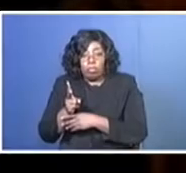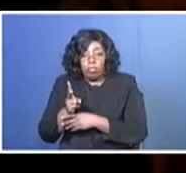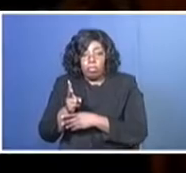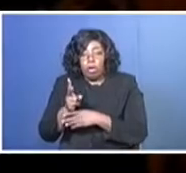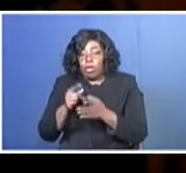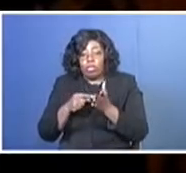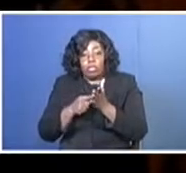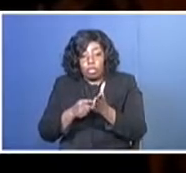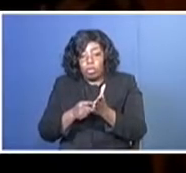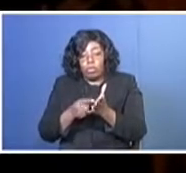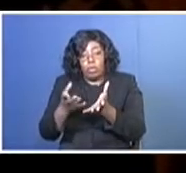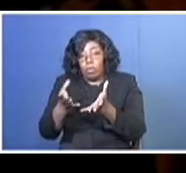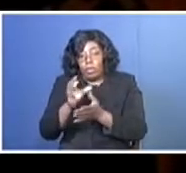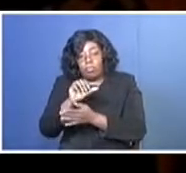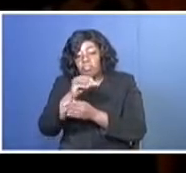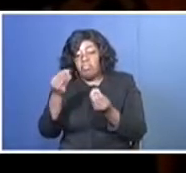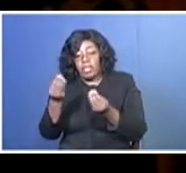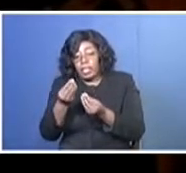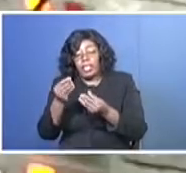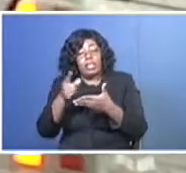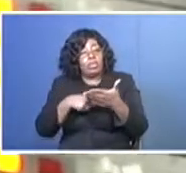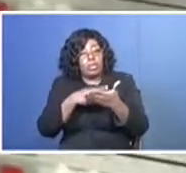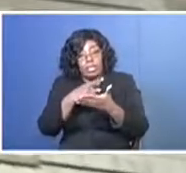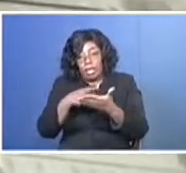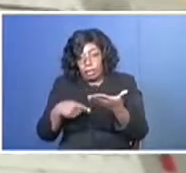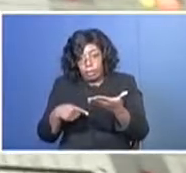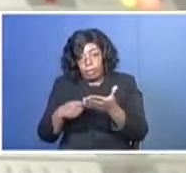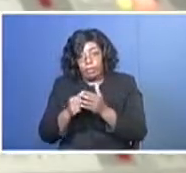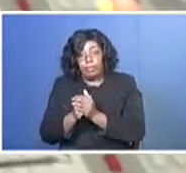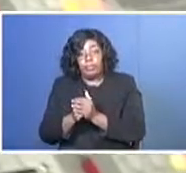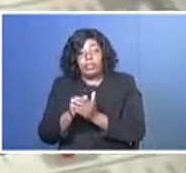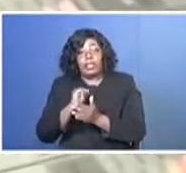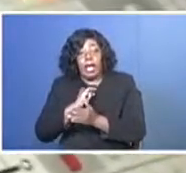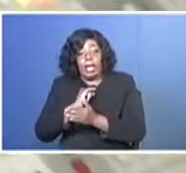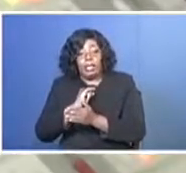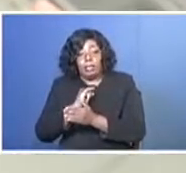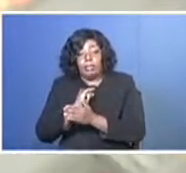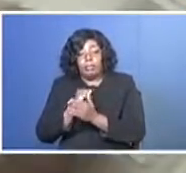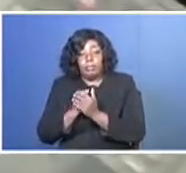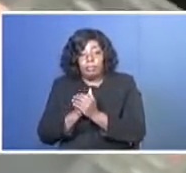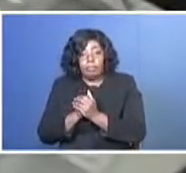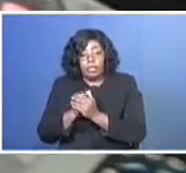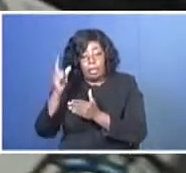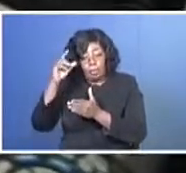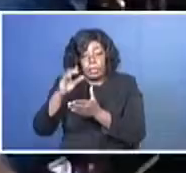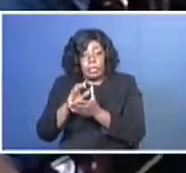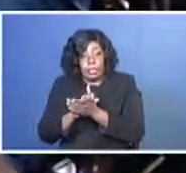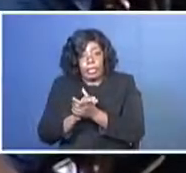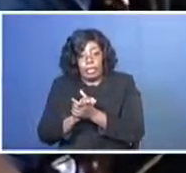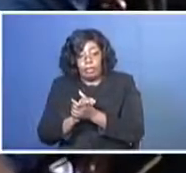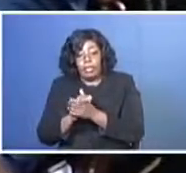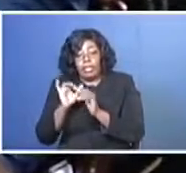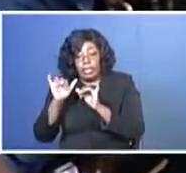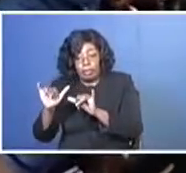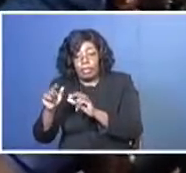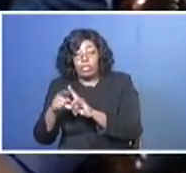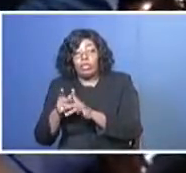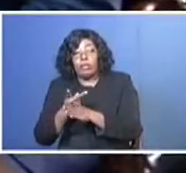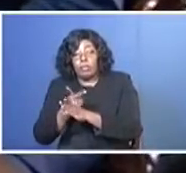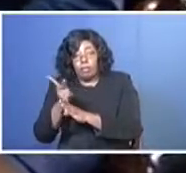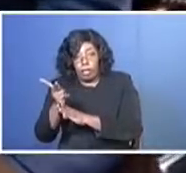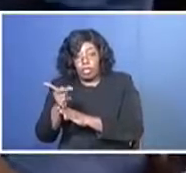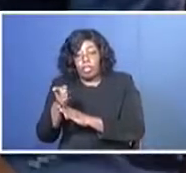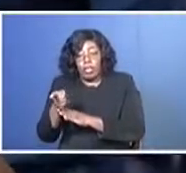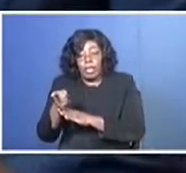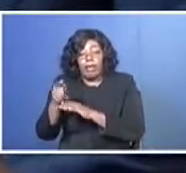to be canceled or to be put on. I am one of those who leave that to the professionals. They have